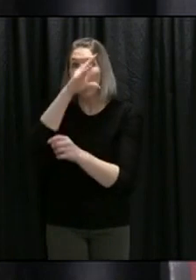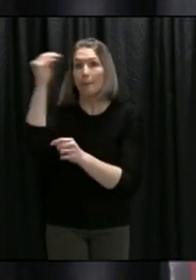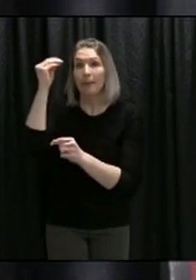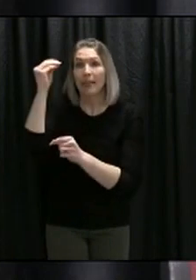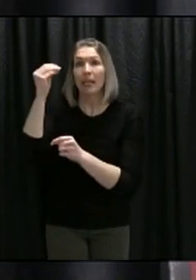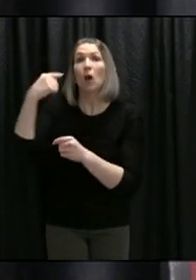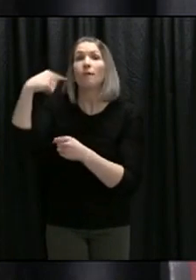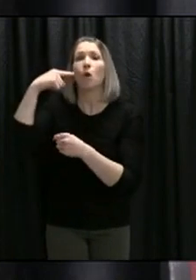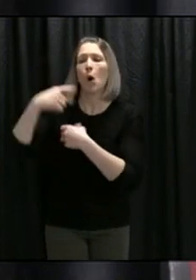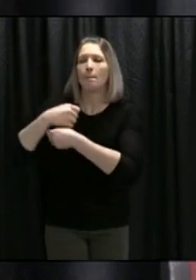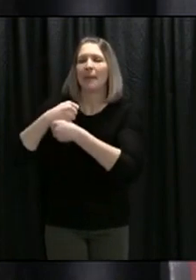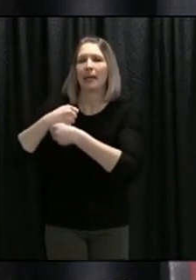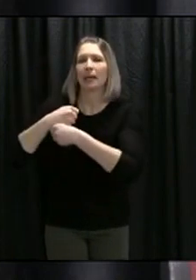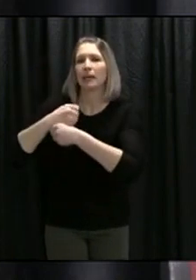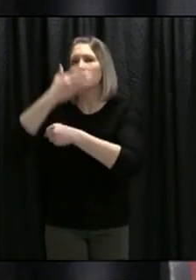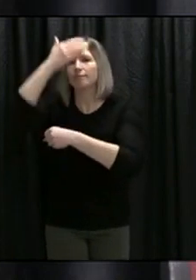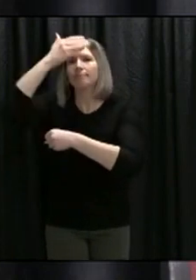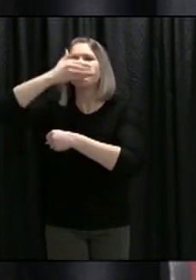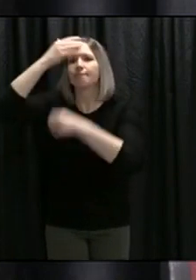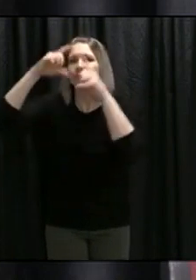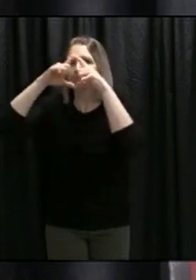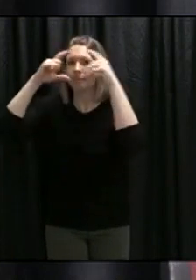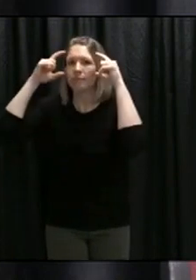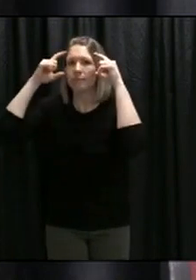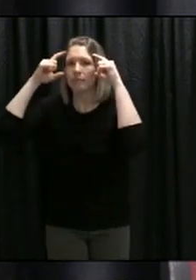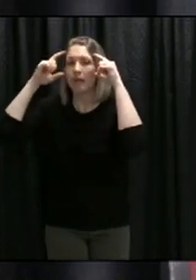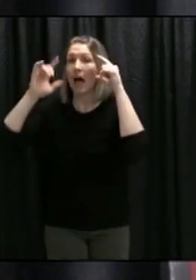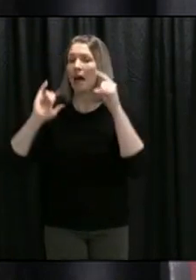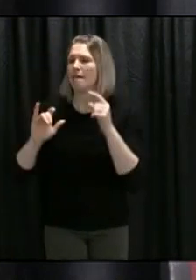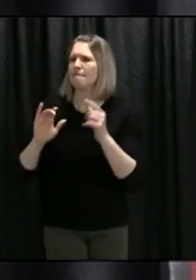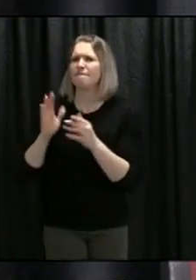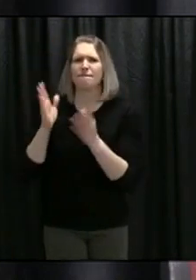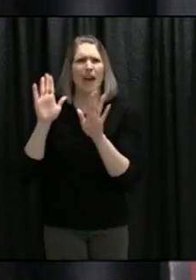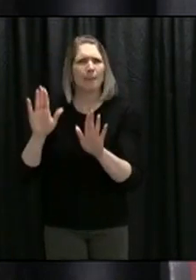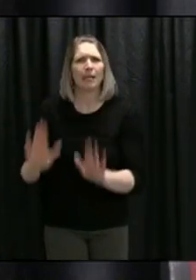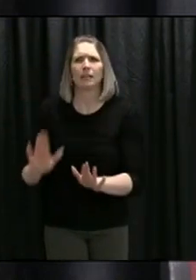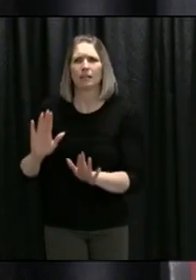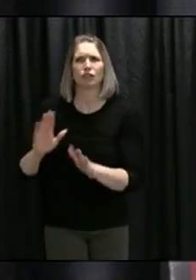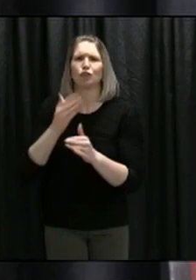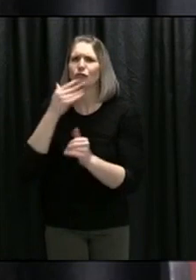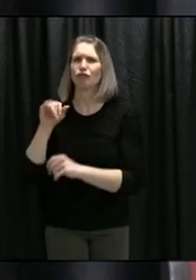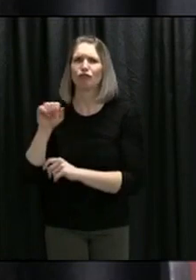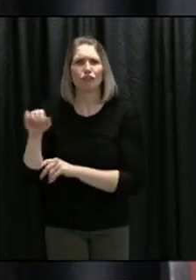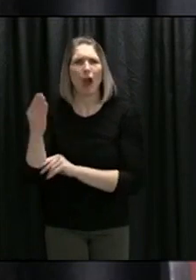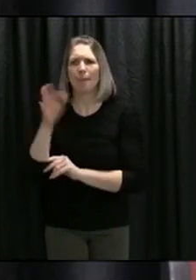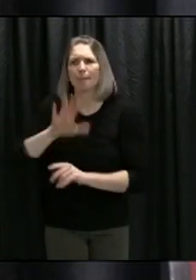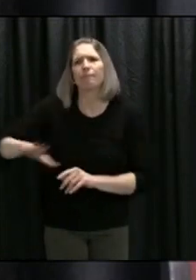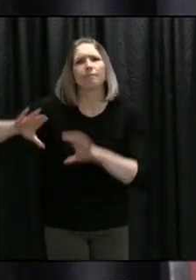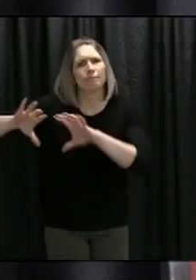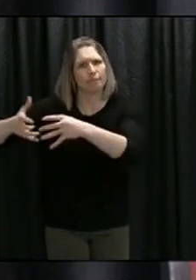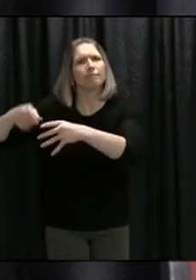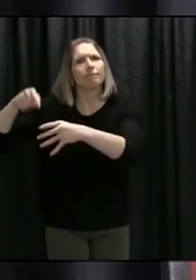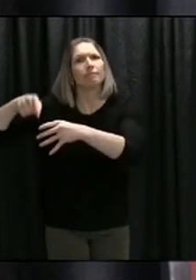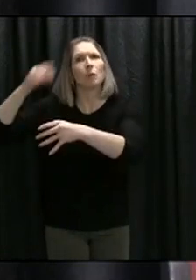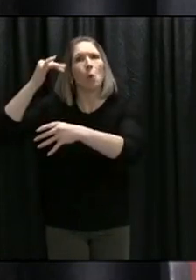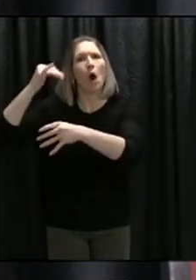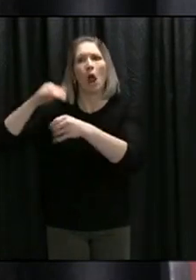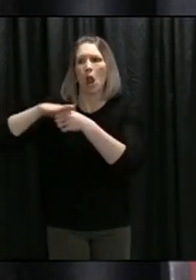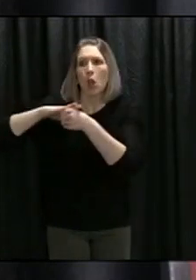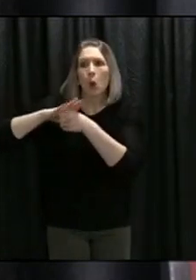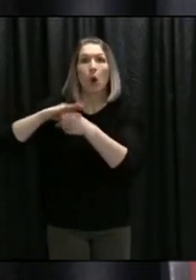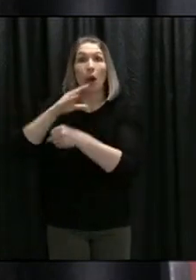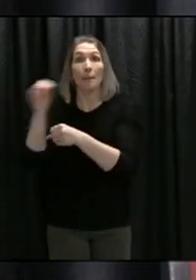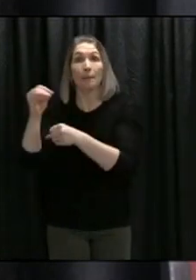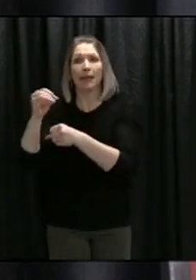in this province, thanks to a local company, local entrepreneurs and local initiative. And that's another sign that